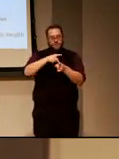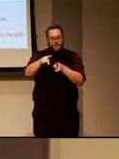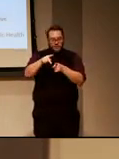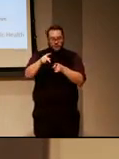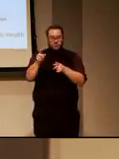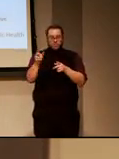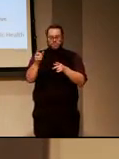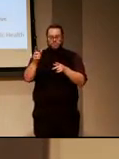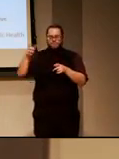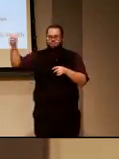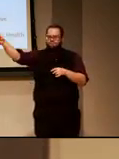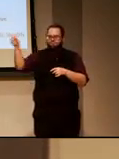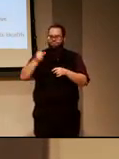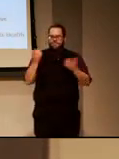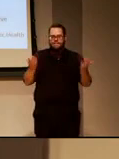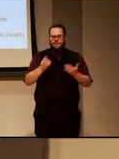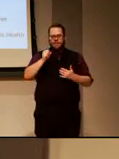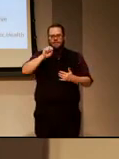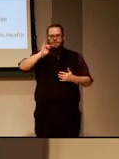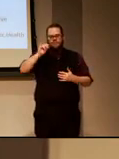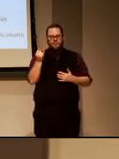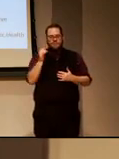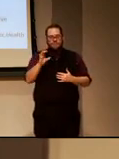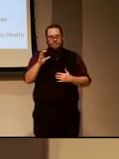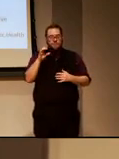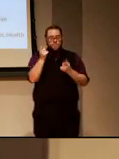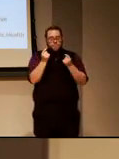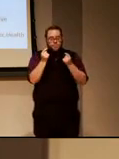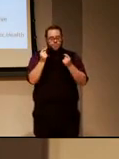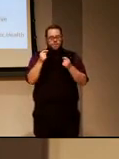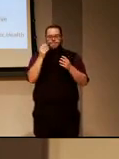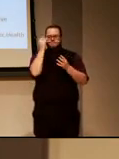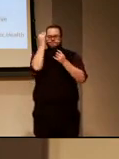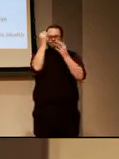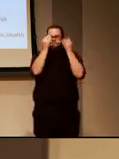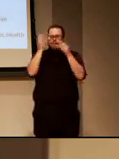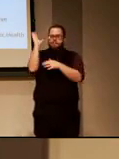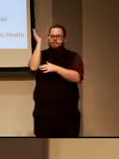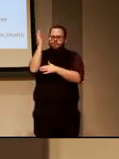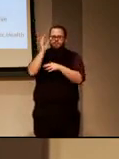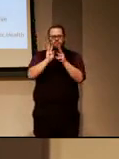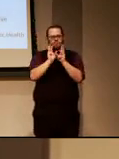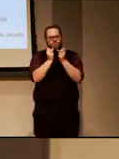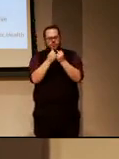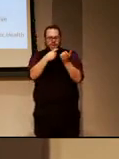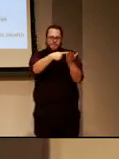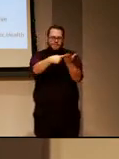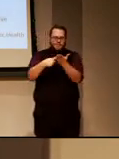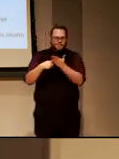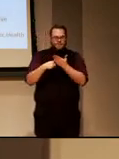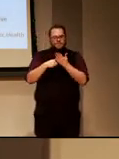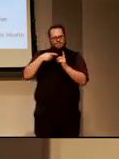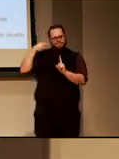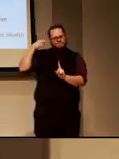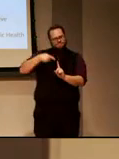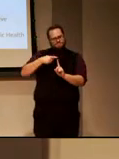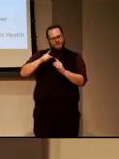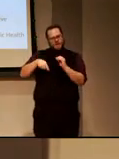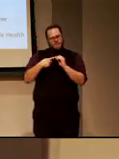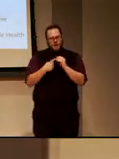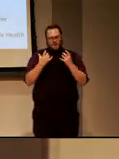SOJC for thought-provoking lectures, workshops, and discussions about the thorny issues